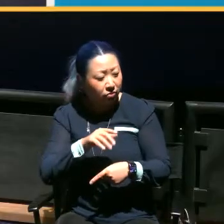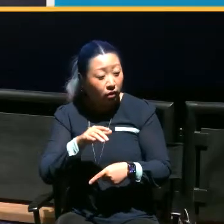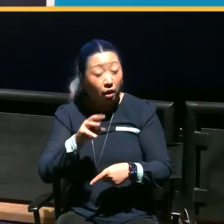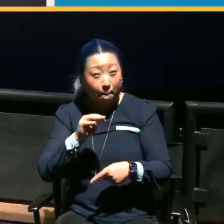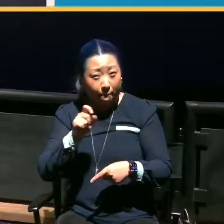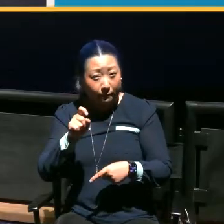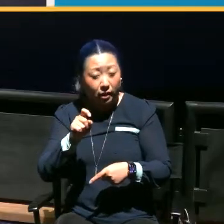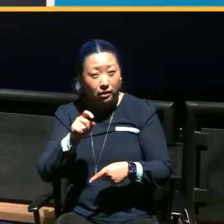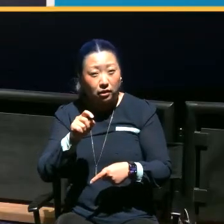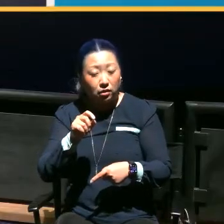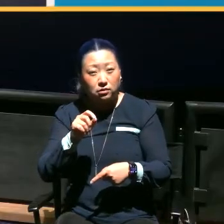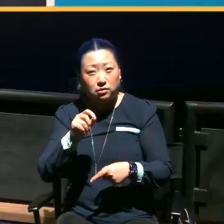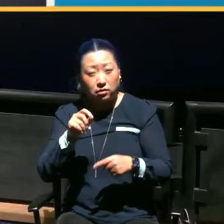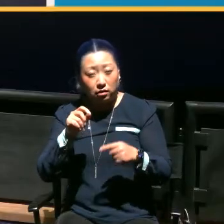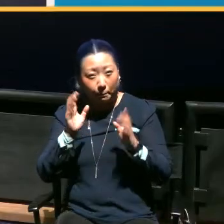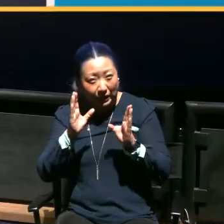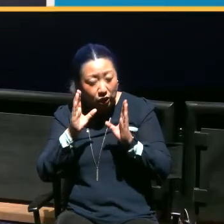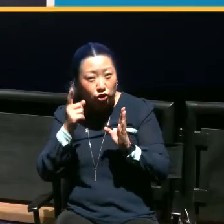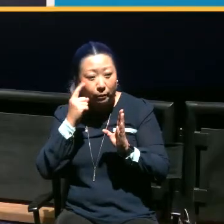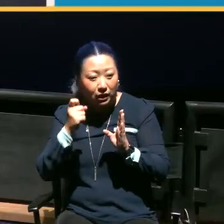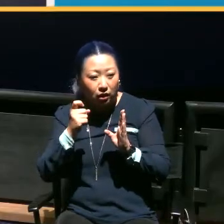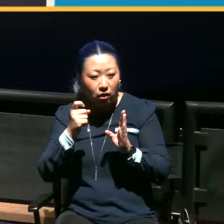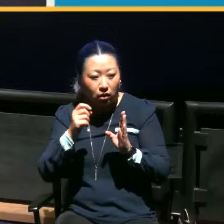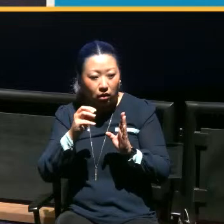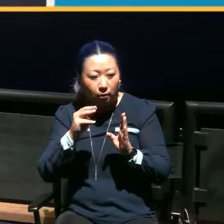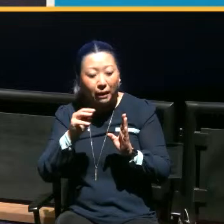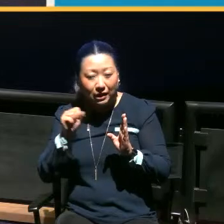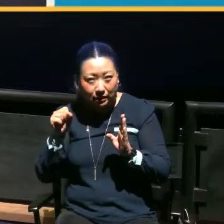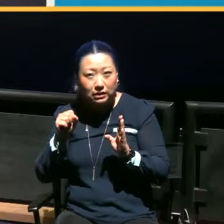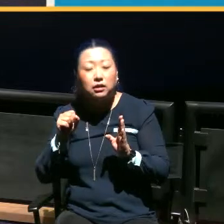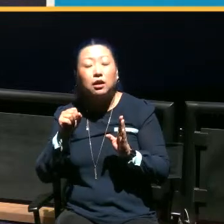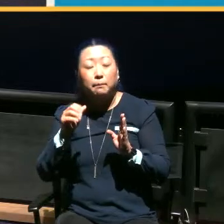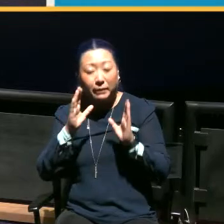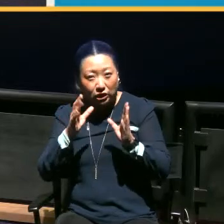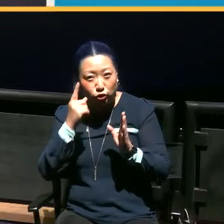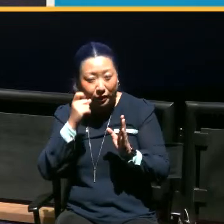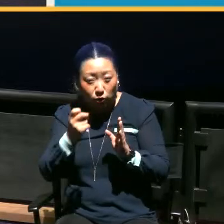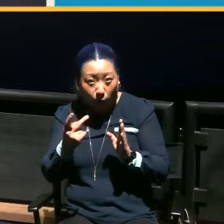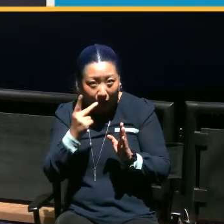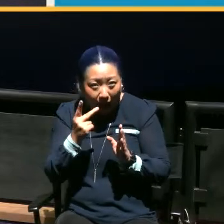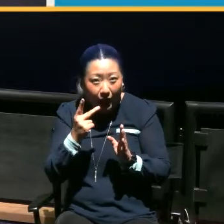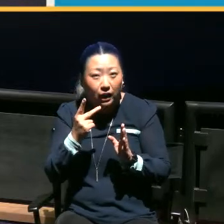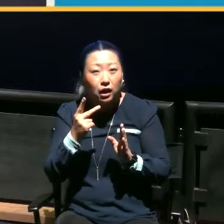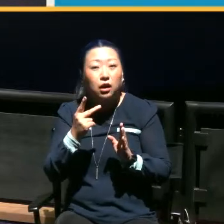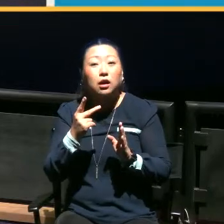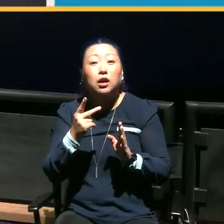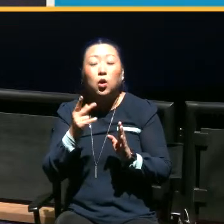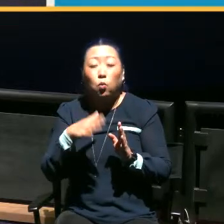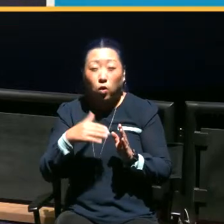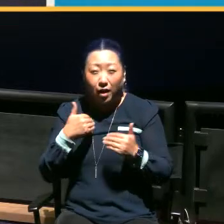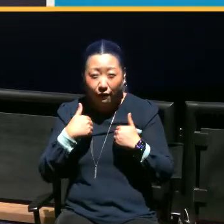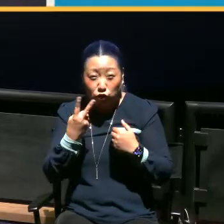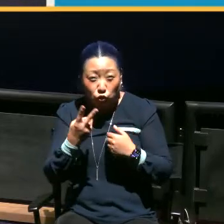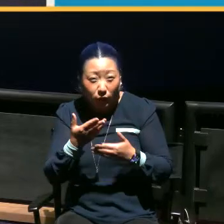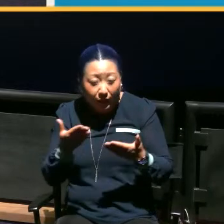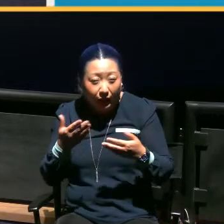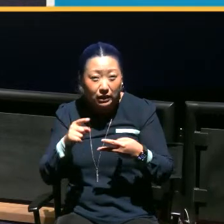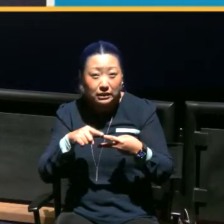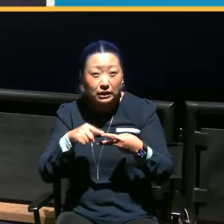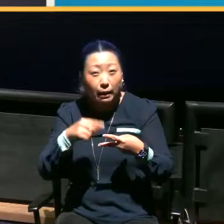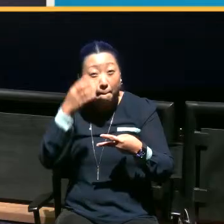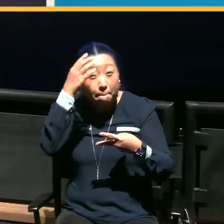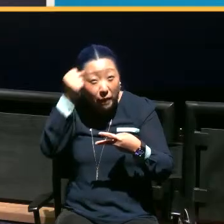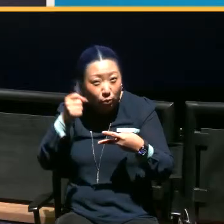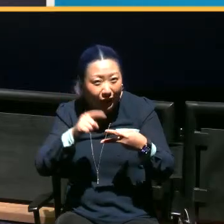pay attention here because when you come back from space flight, you come back with two things, memories and photos, and memories